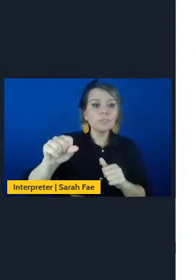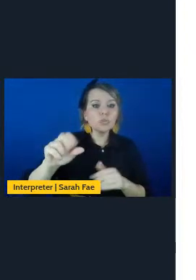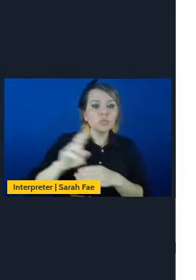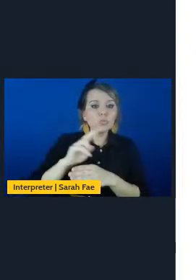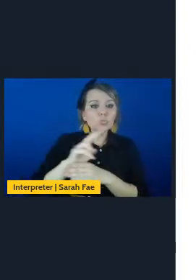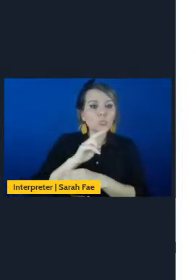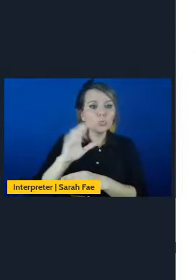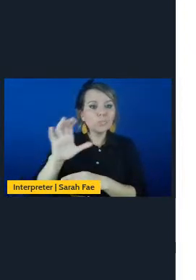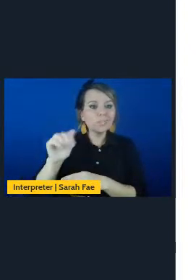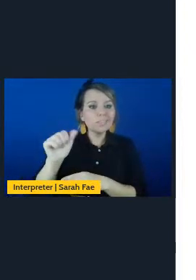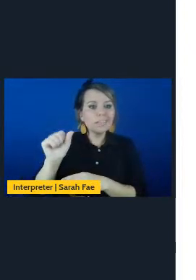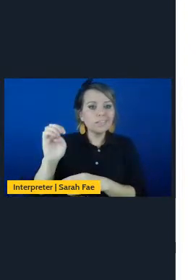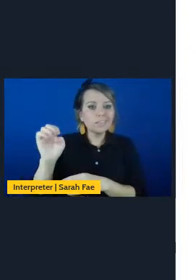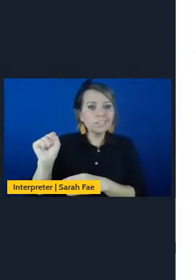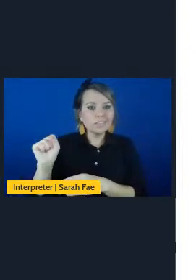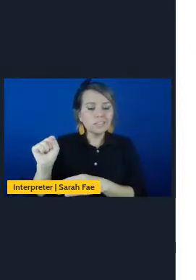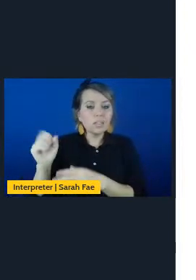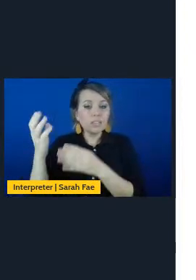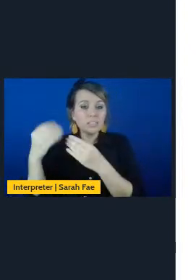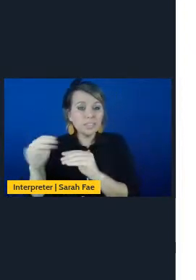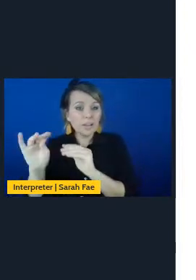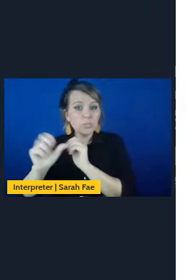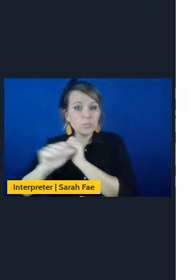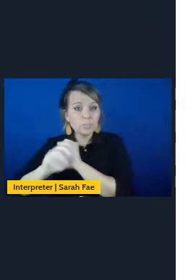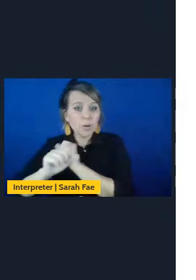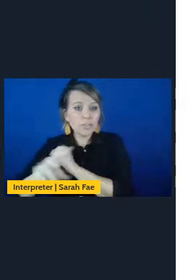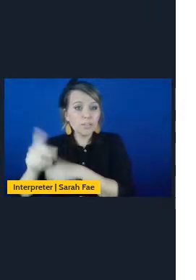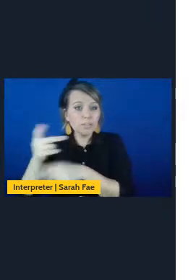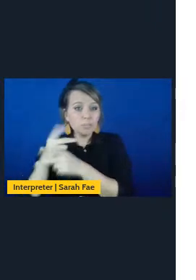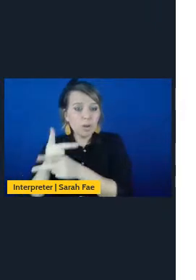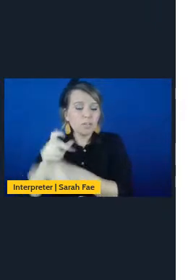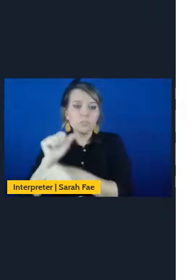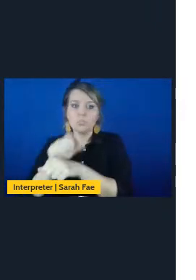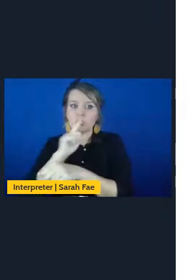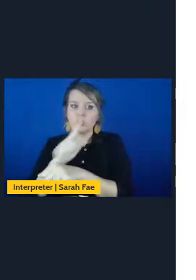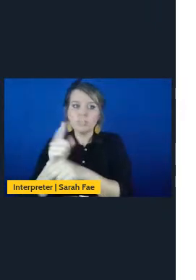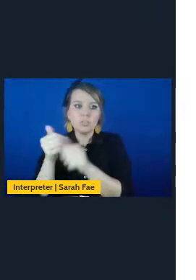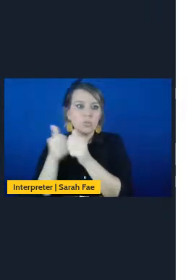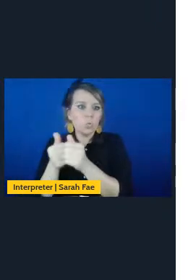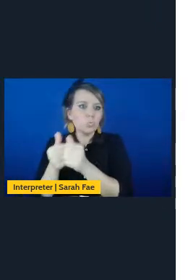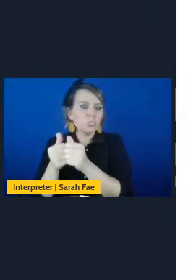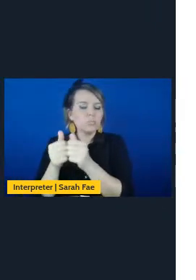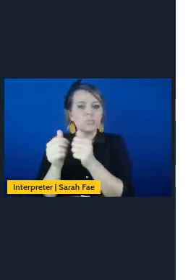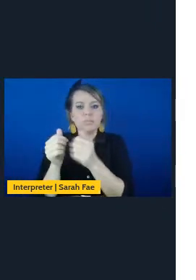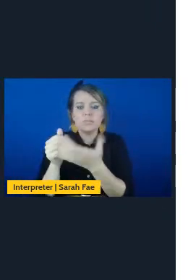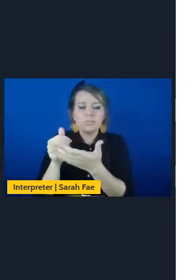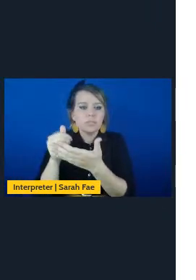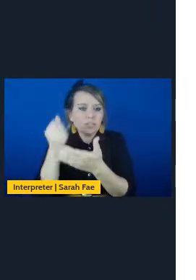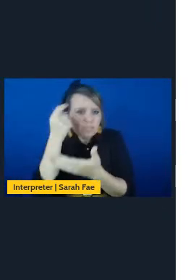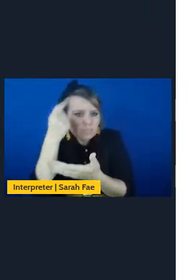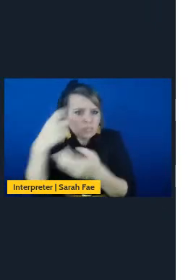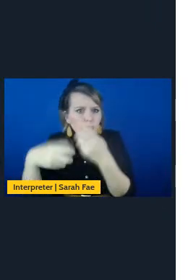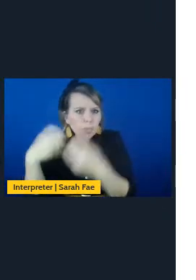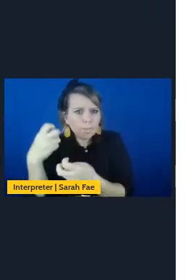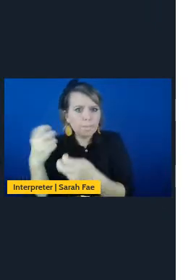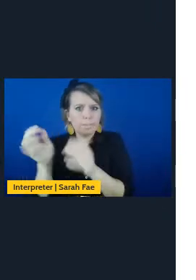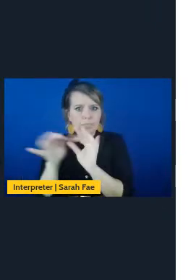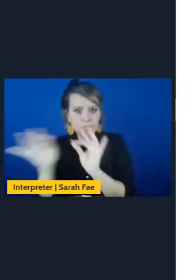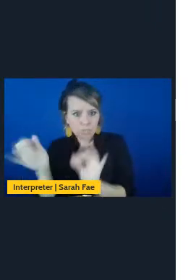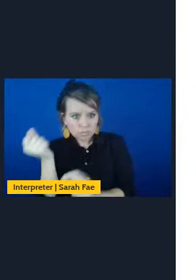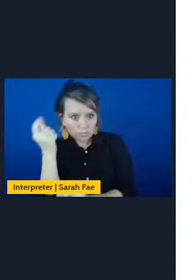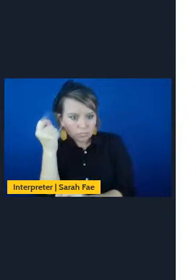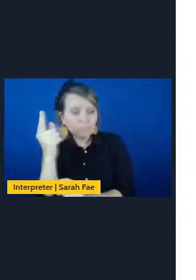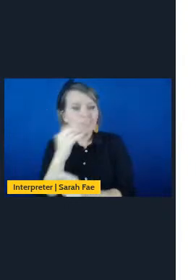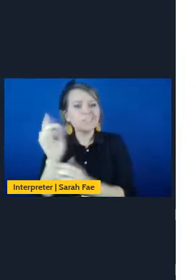sales, marketing, and product work really close together to understand the problem, to define the problem, and the desired solution for that